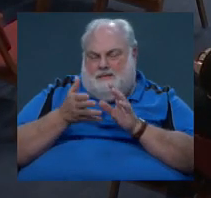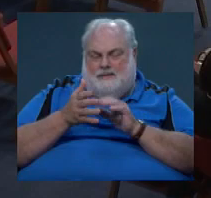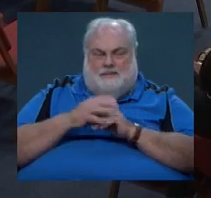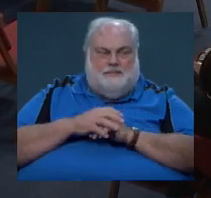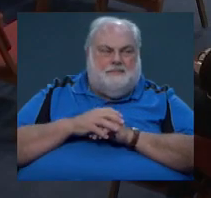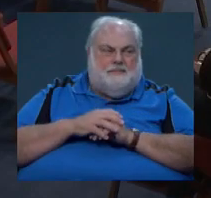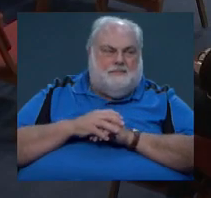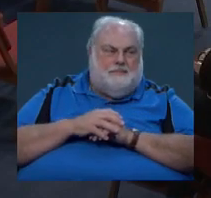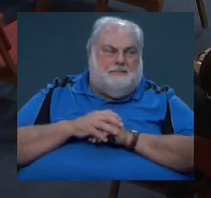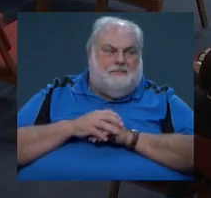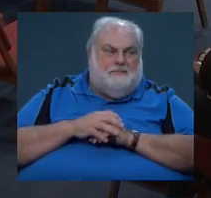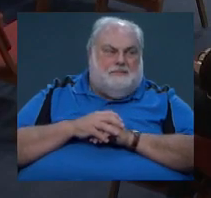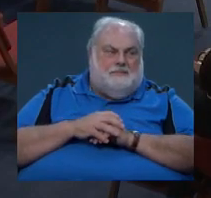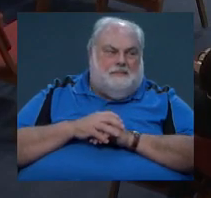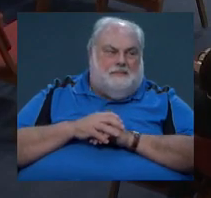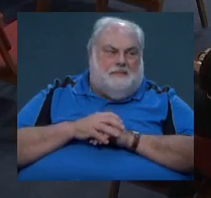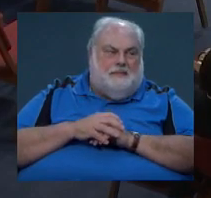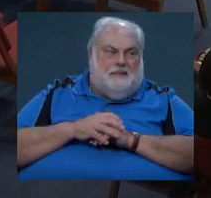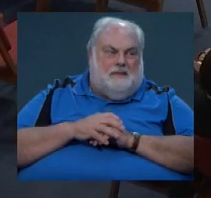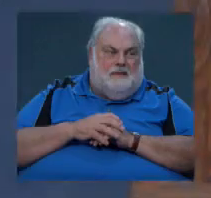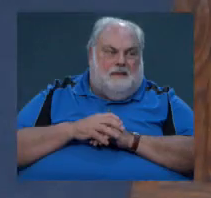yet. But